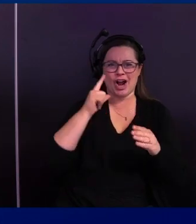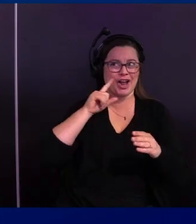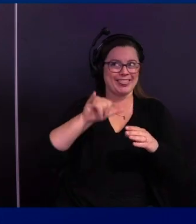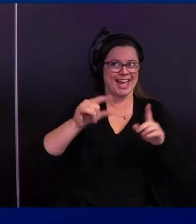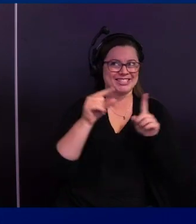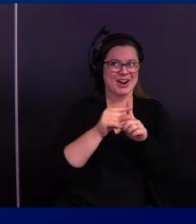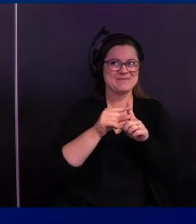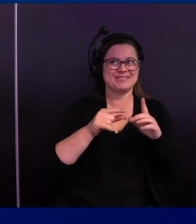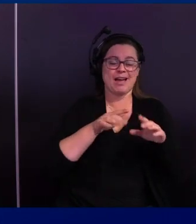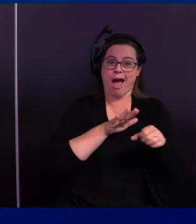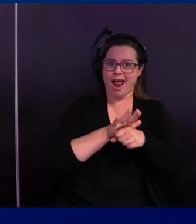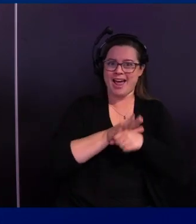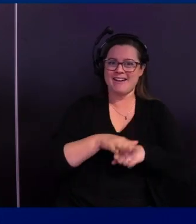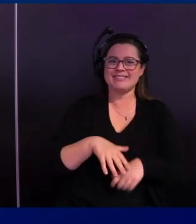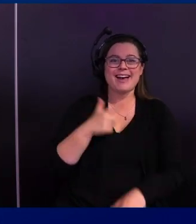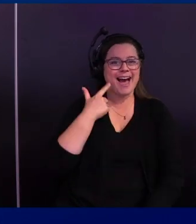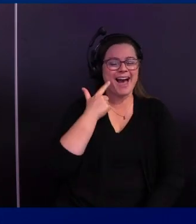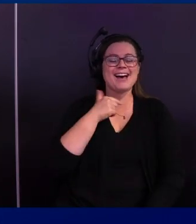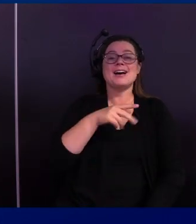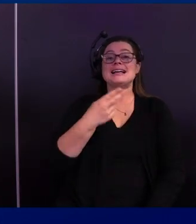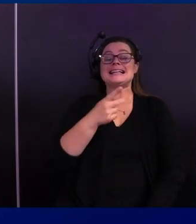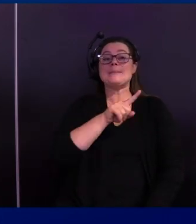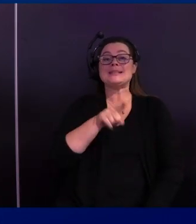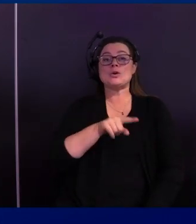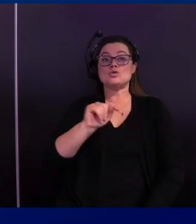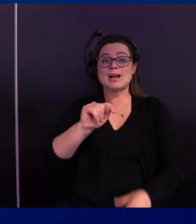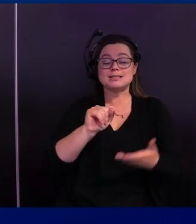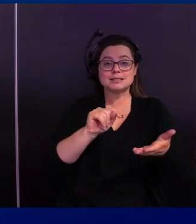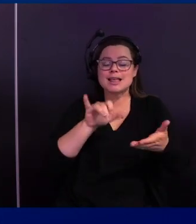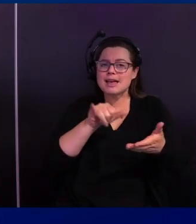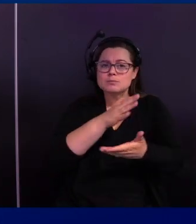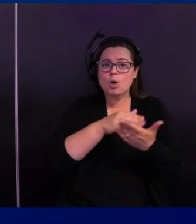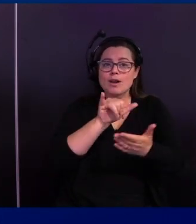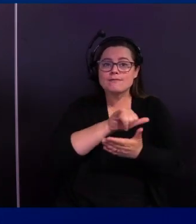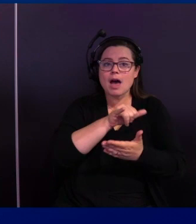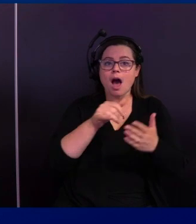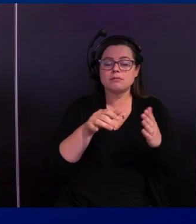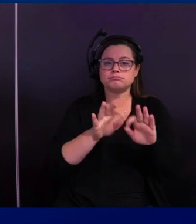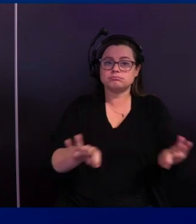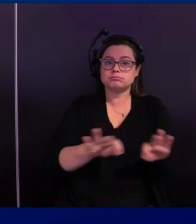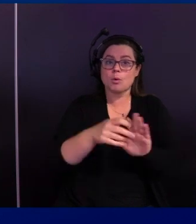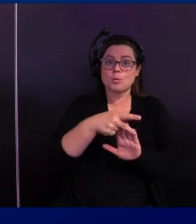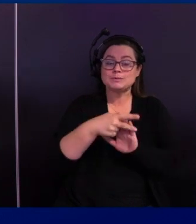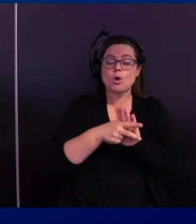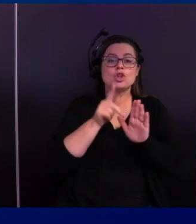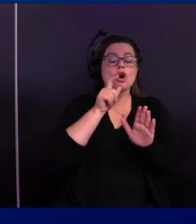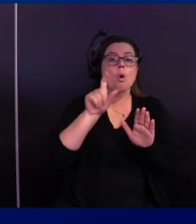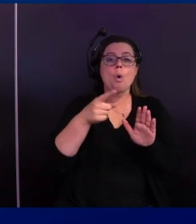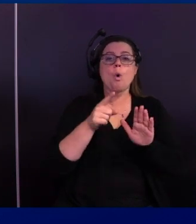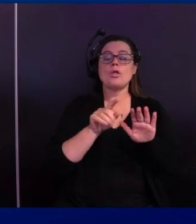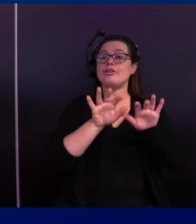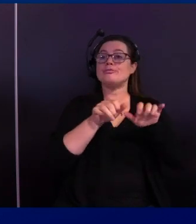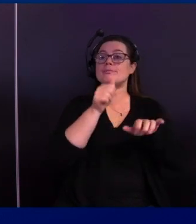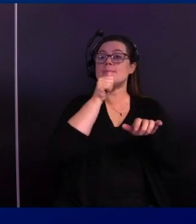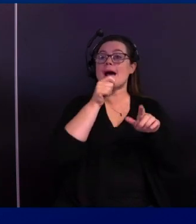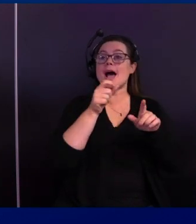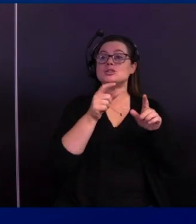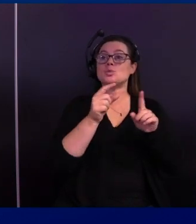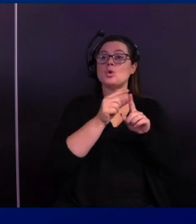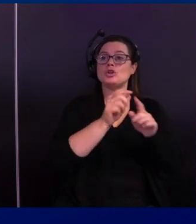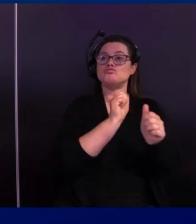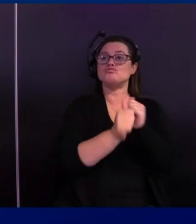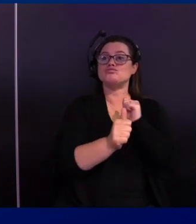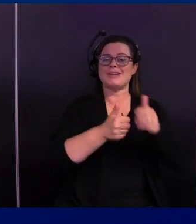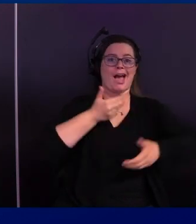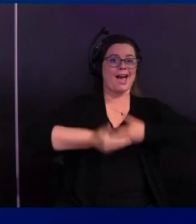right. Zero trust is part of that principle is to not just enter your password and get past the first gate and then you're good